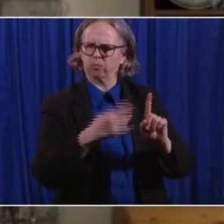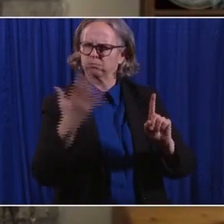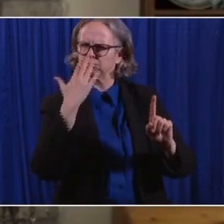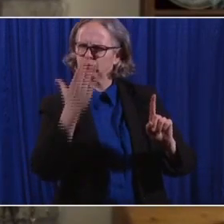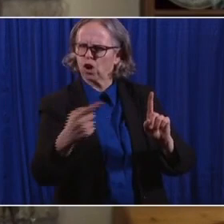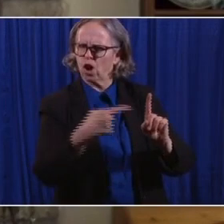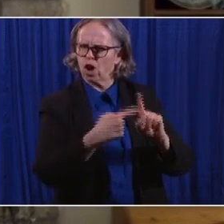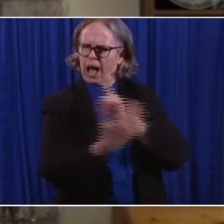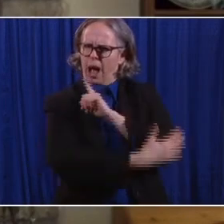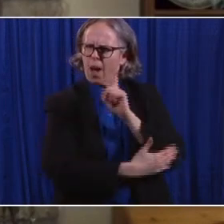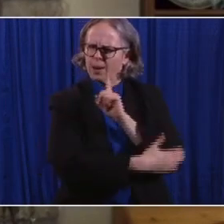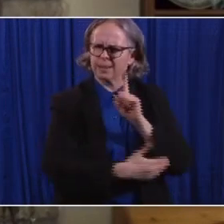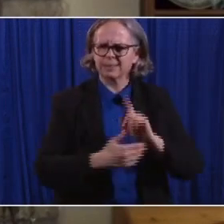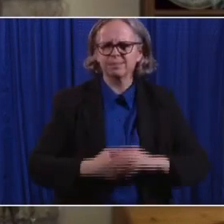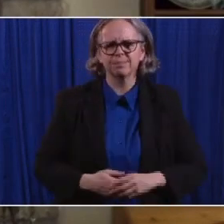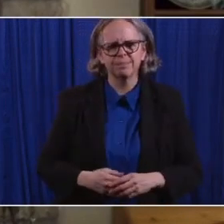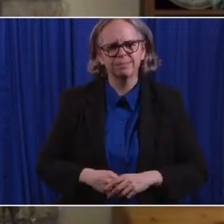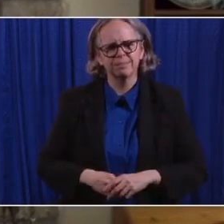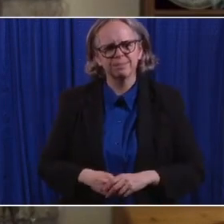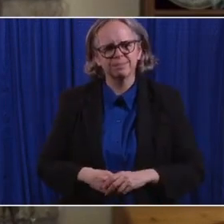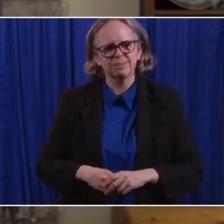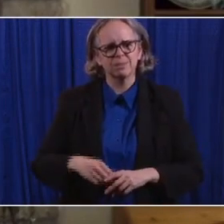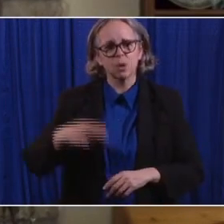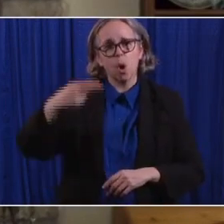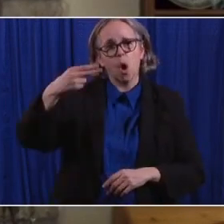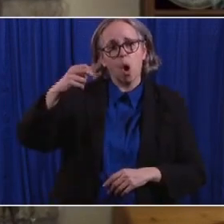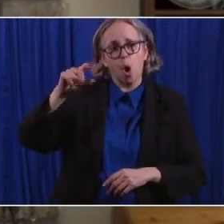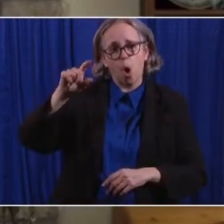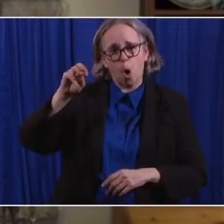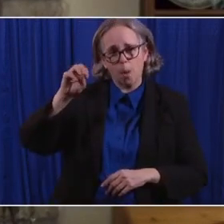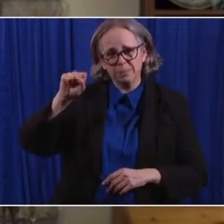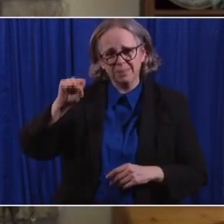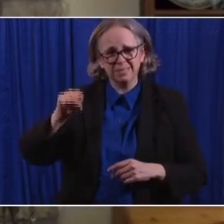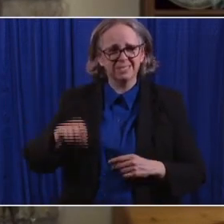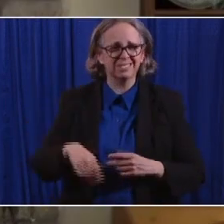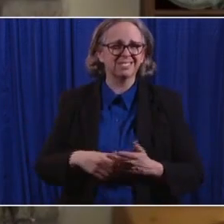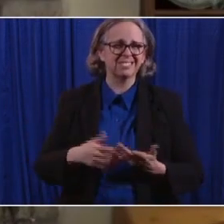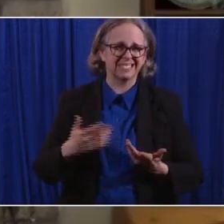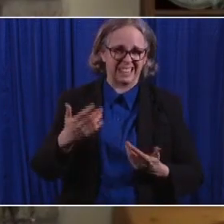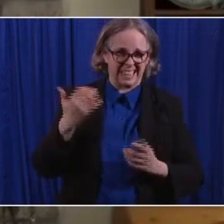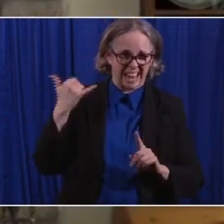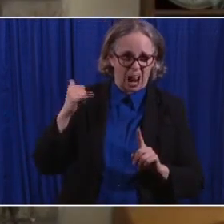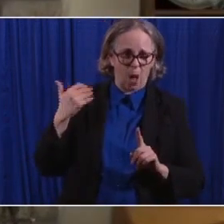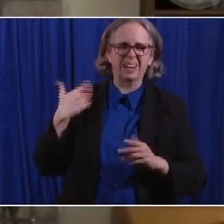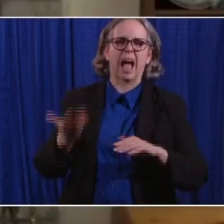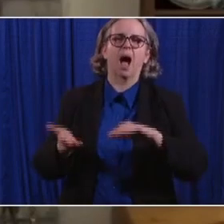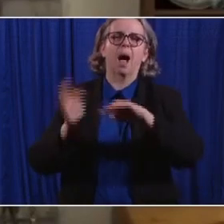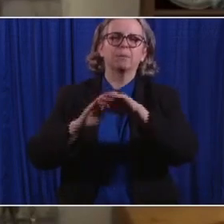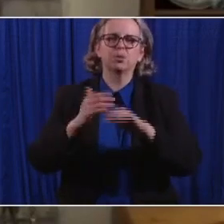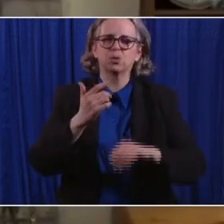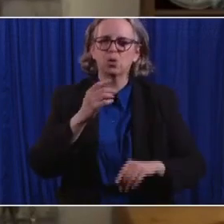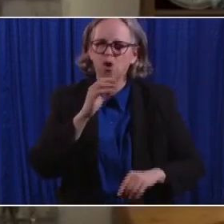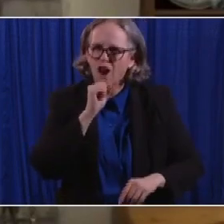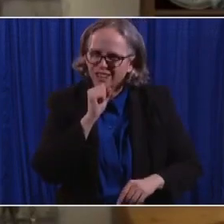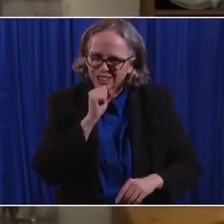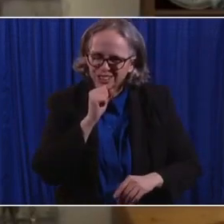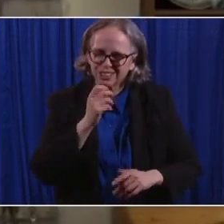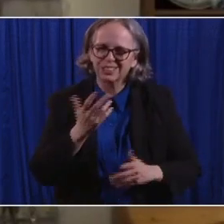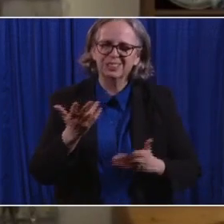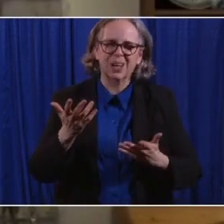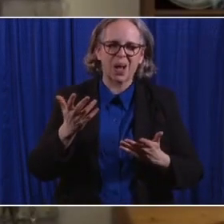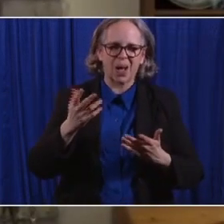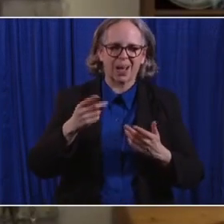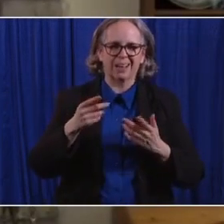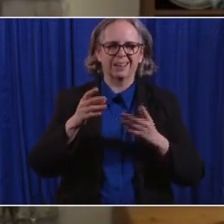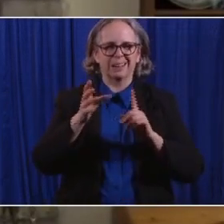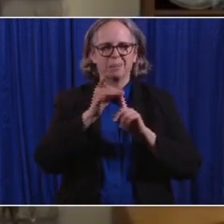of upward movement. Holmes moved to orange. This is because their cases per capita increased from just under 50 to about 60 this week. It's a small